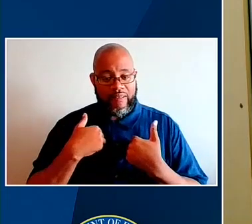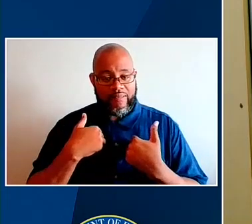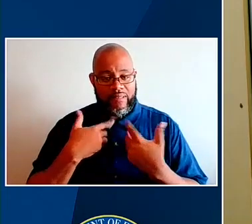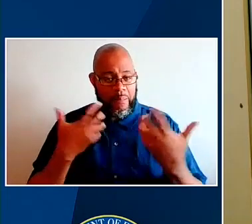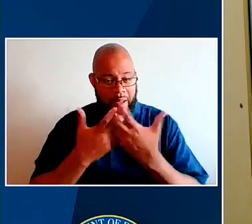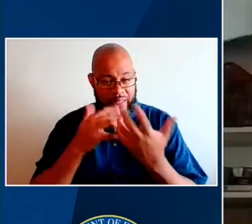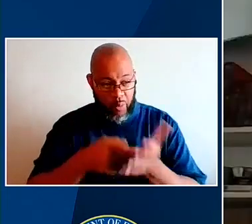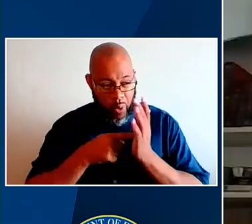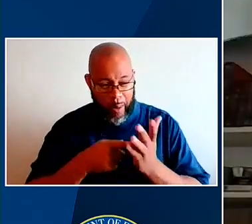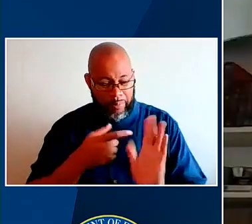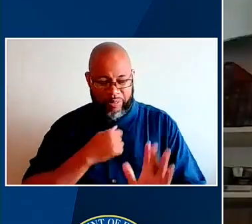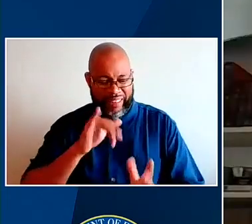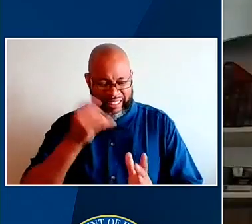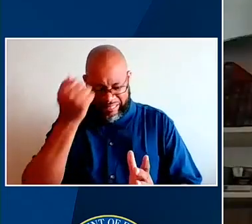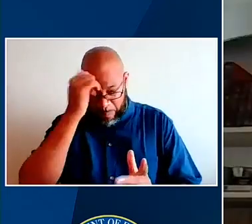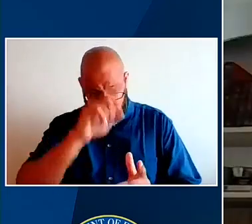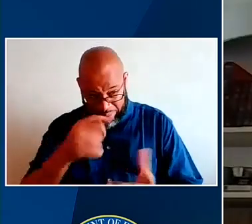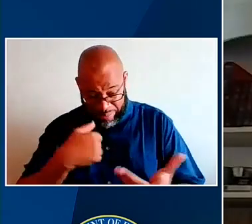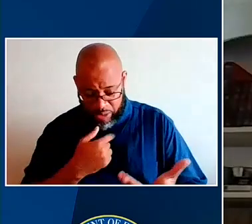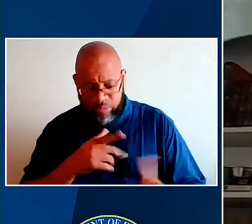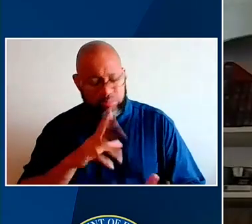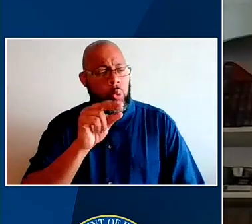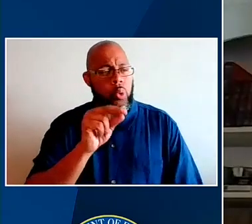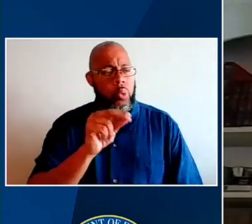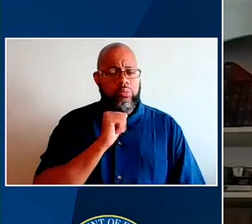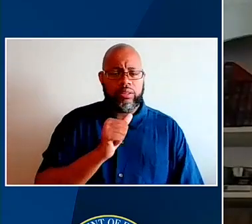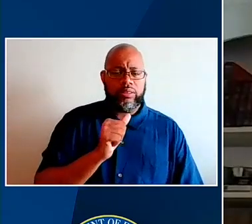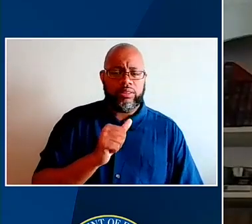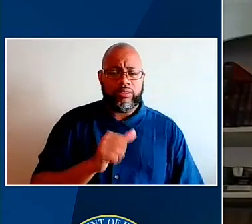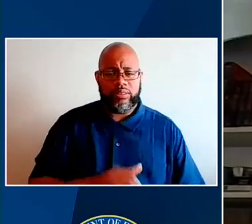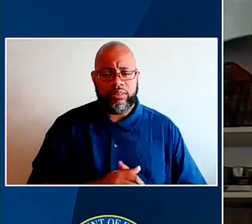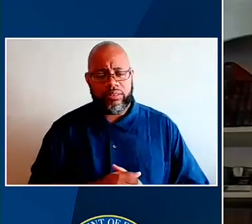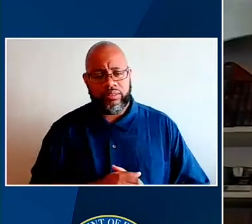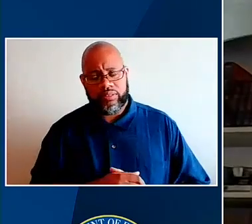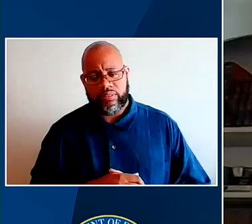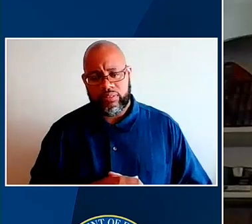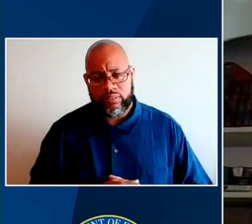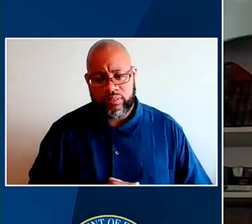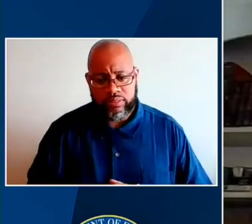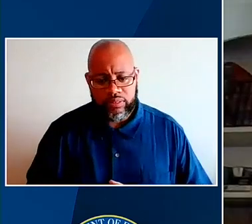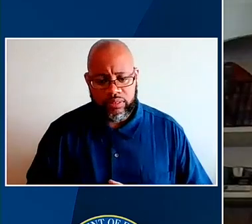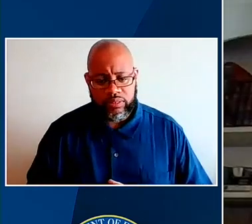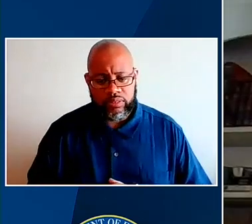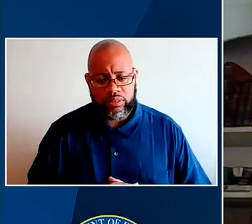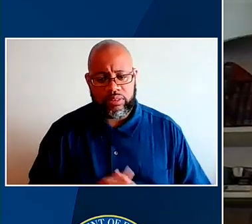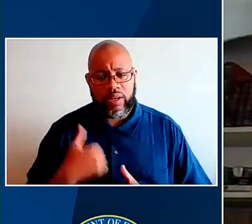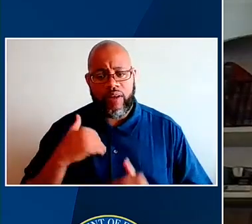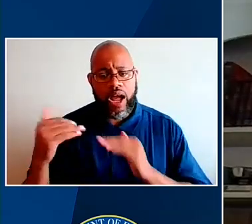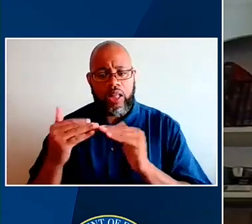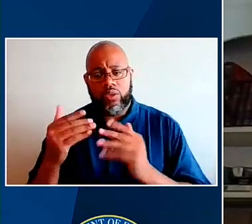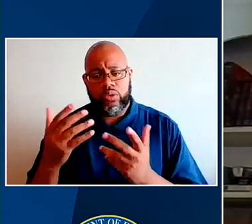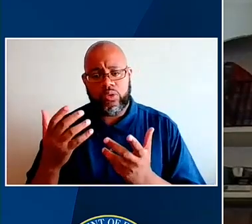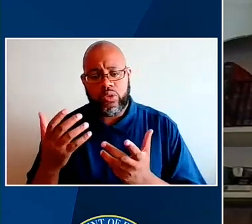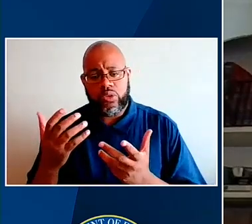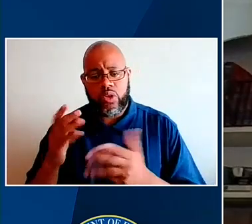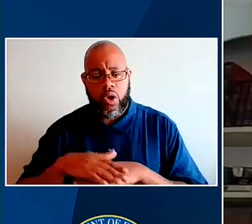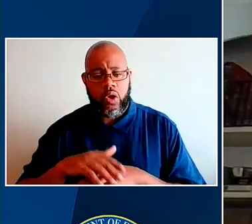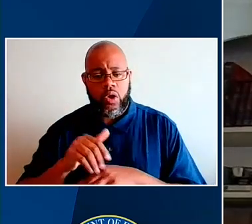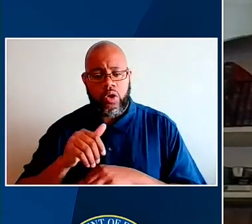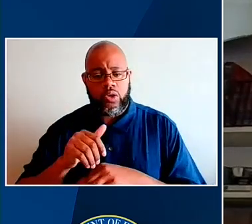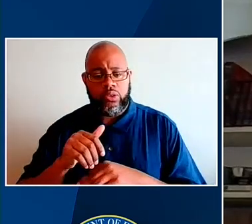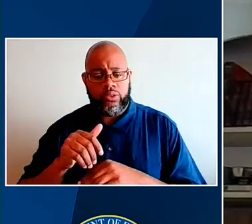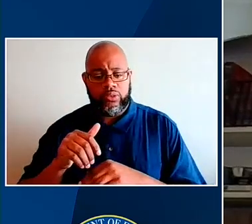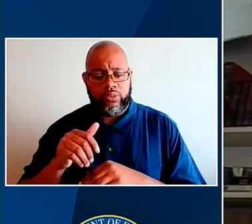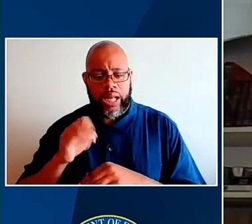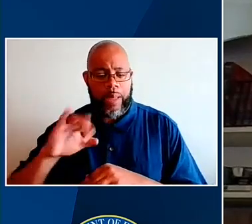question. No, not at all. I don't consider any questions to be dumb. I once had a colleague of mine who on April Fool's Day put a note on my desk